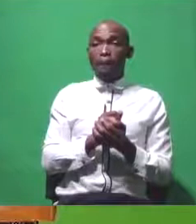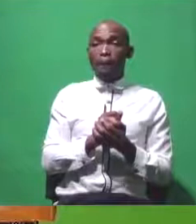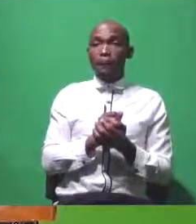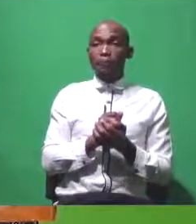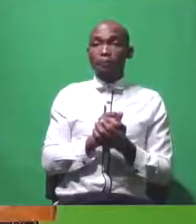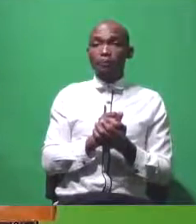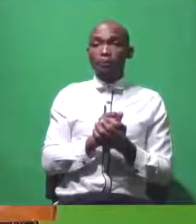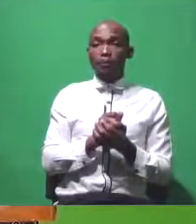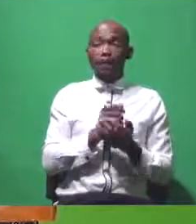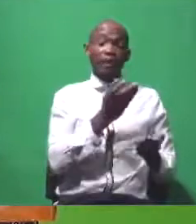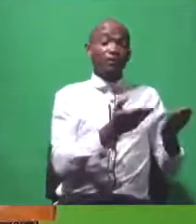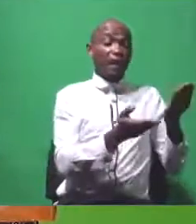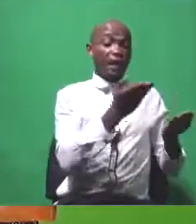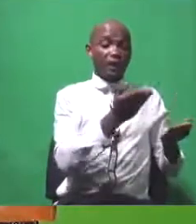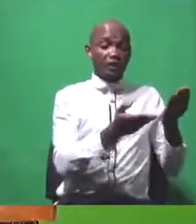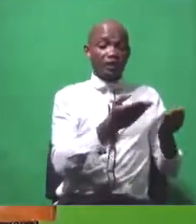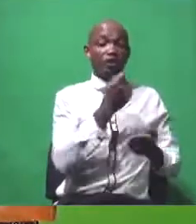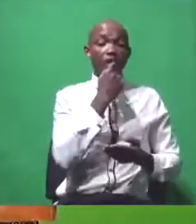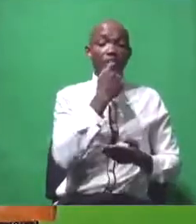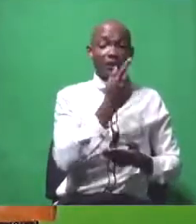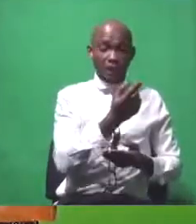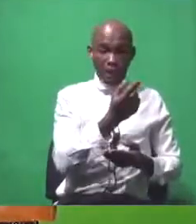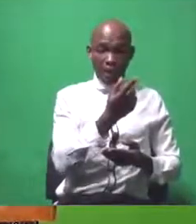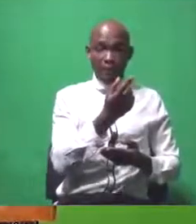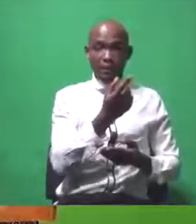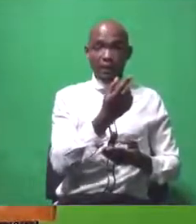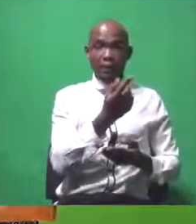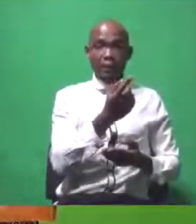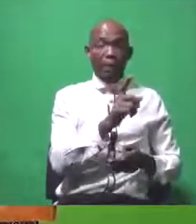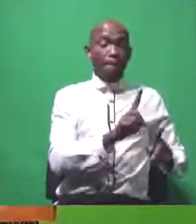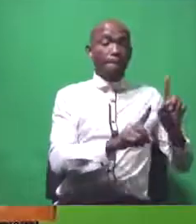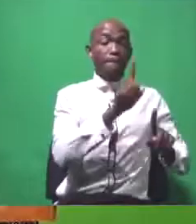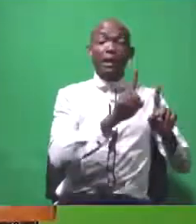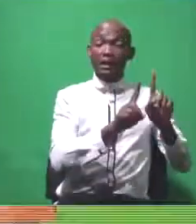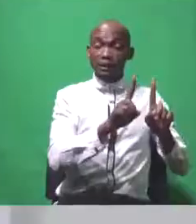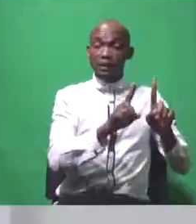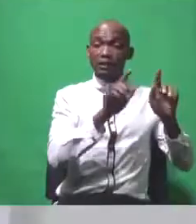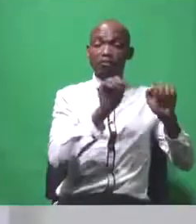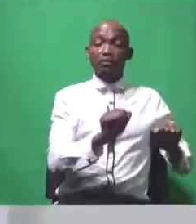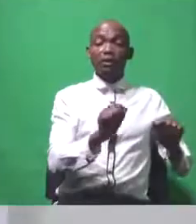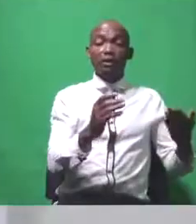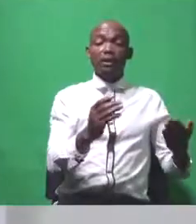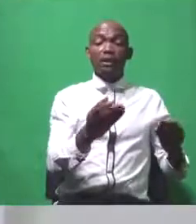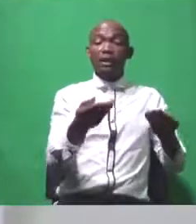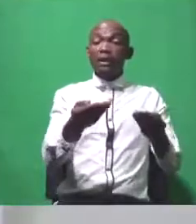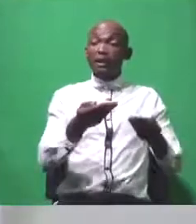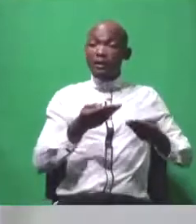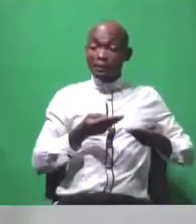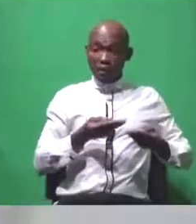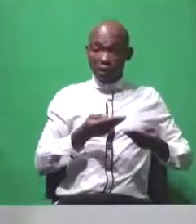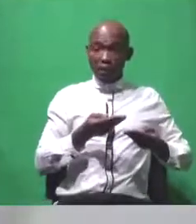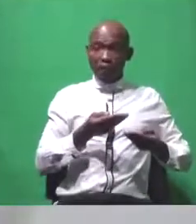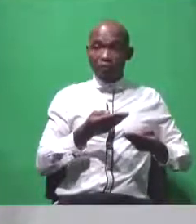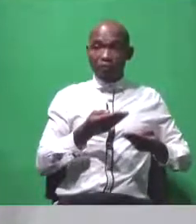The ratio is said is that the ratio plant receive 7 over